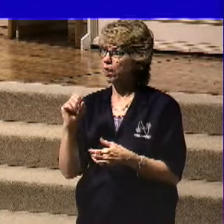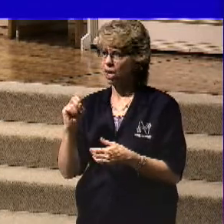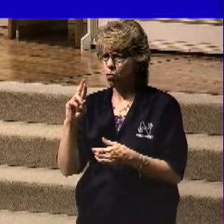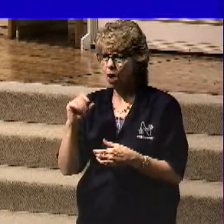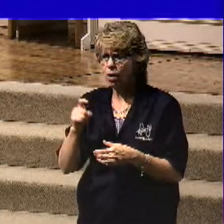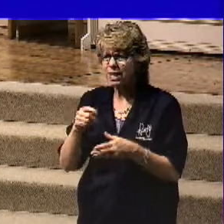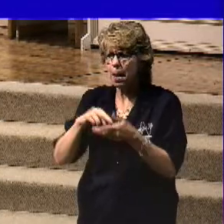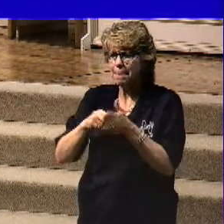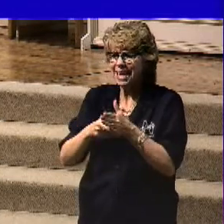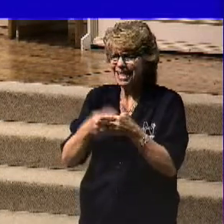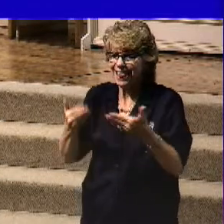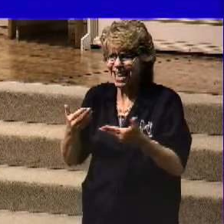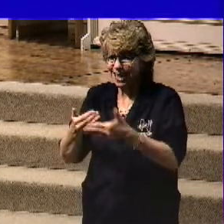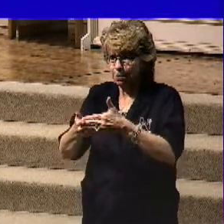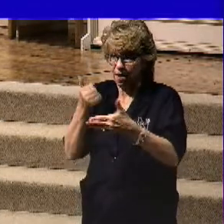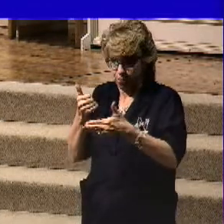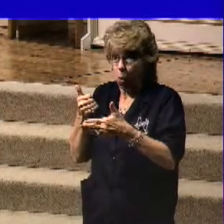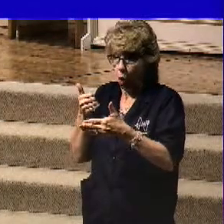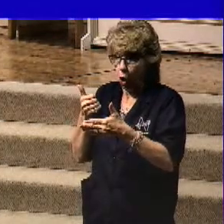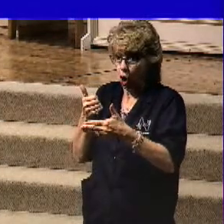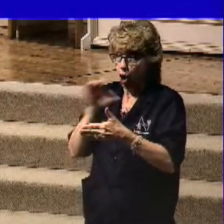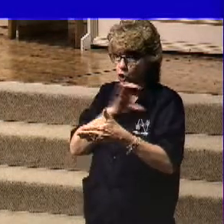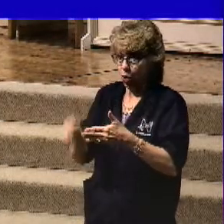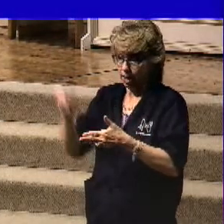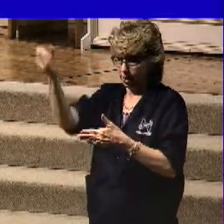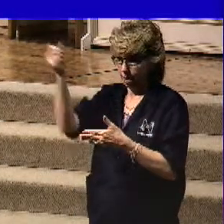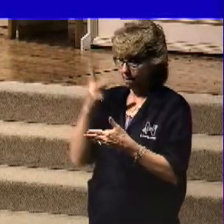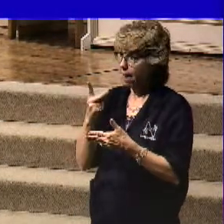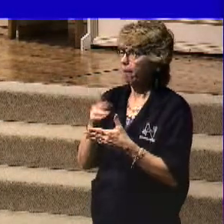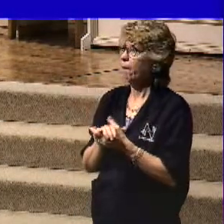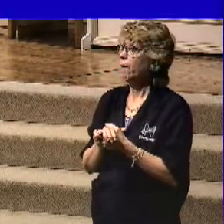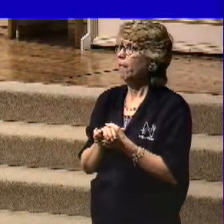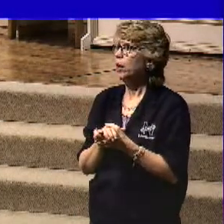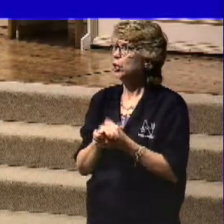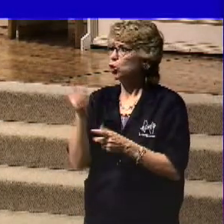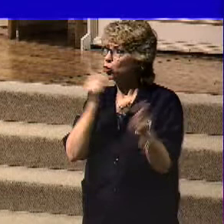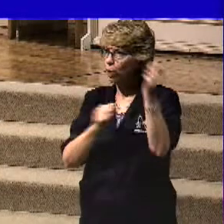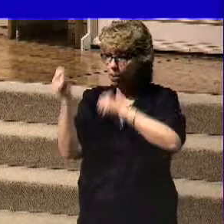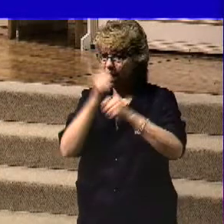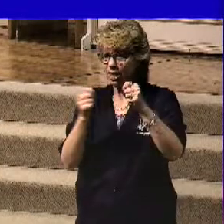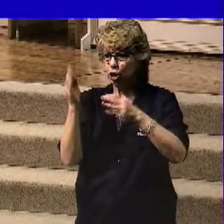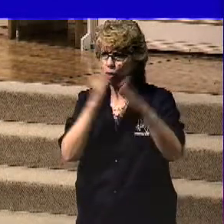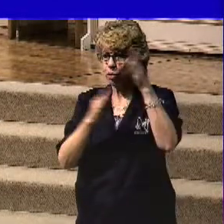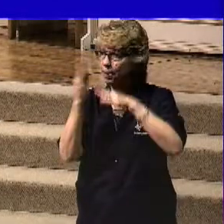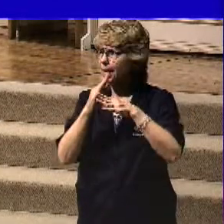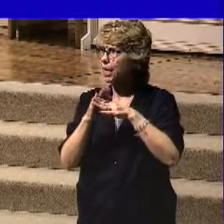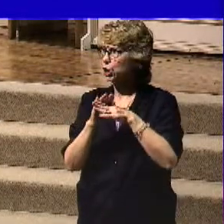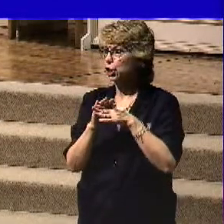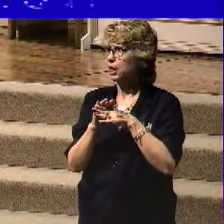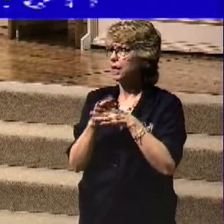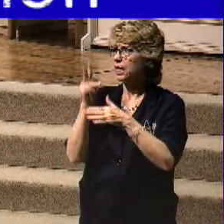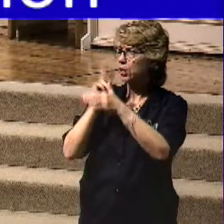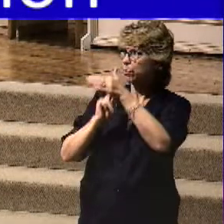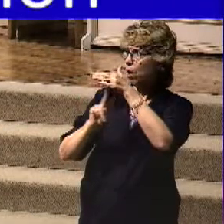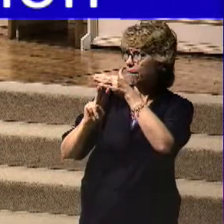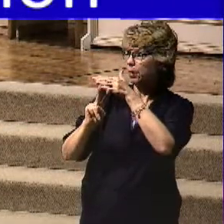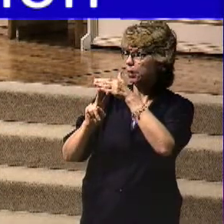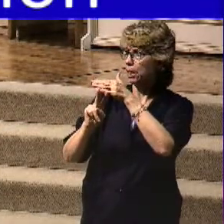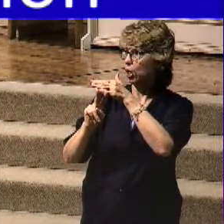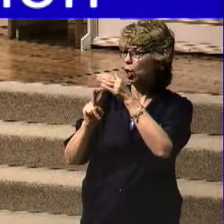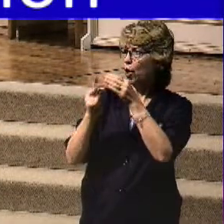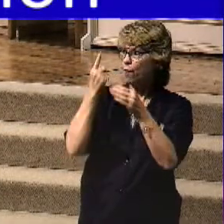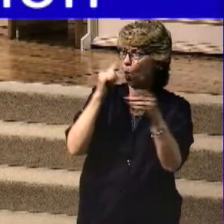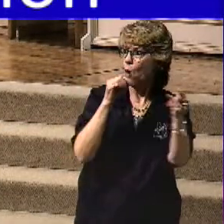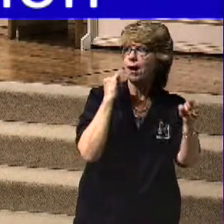Christ. Number three, tribulation is prophesied to Israel. The church is pictured in heaven during the tribulation,